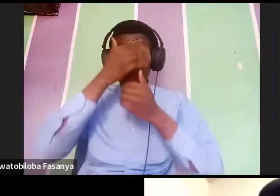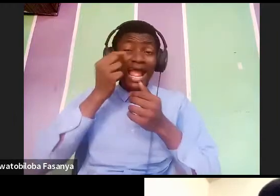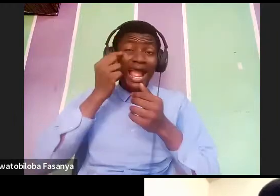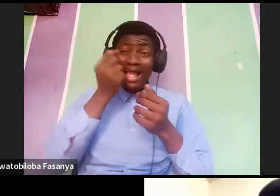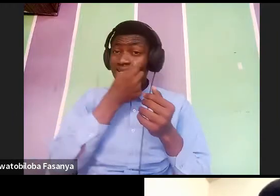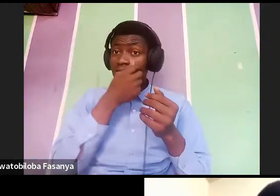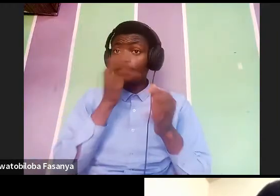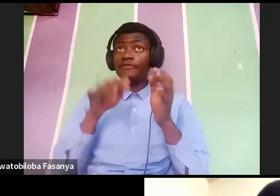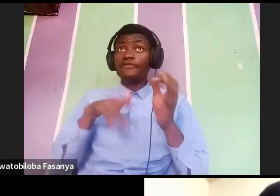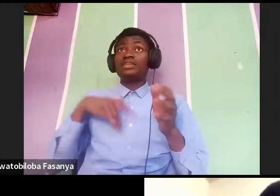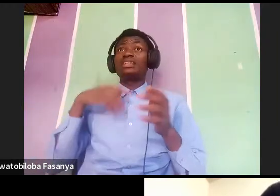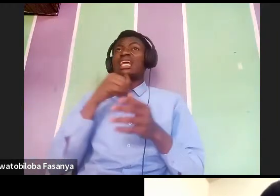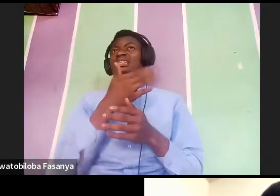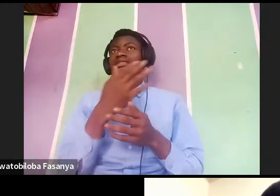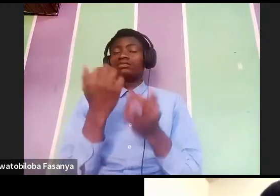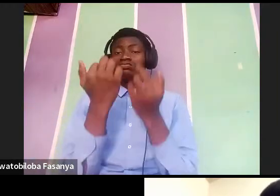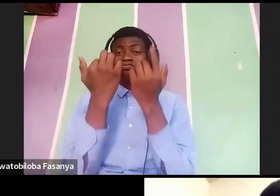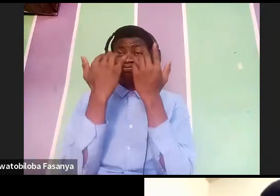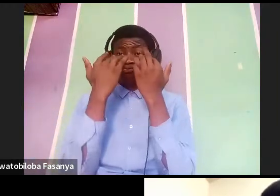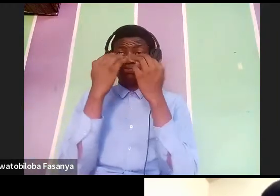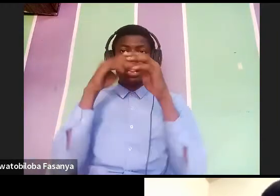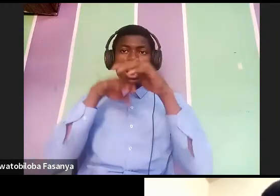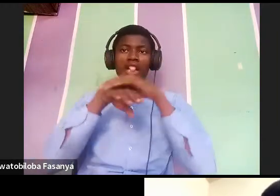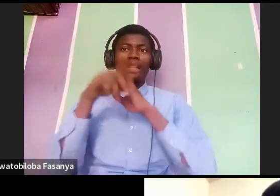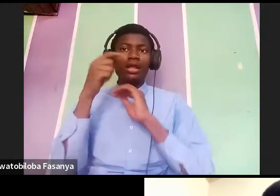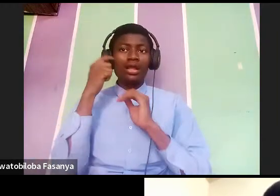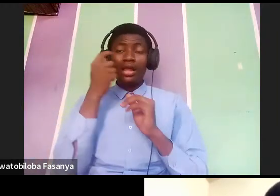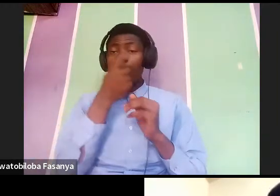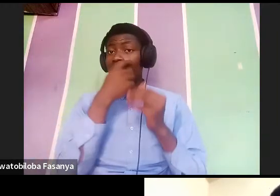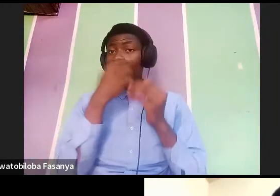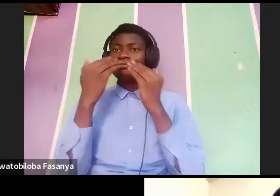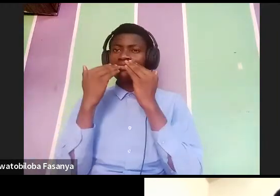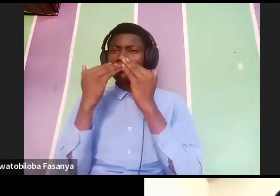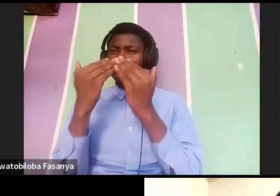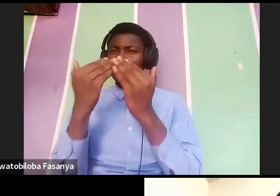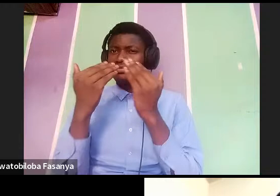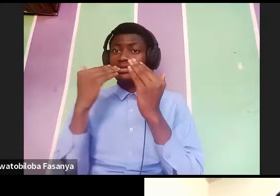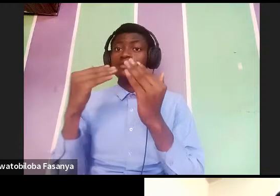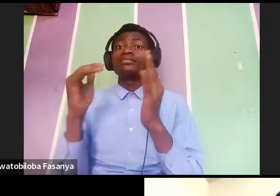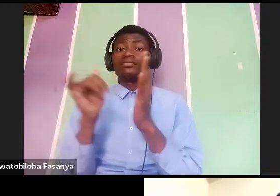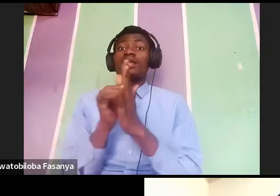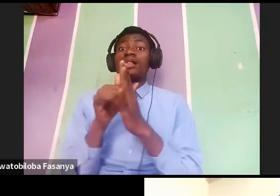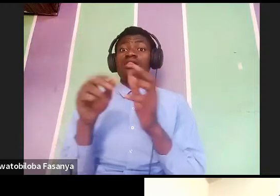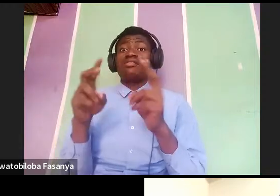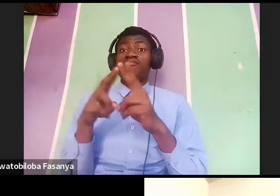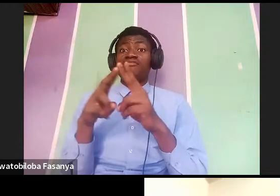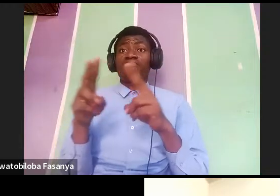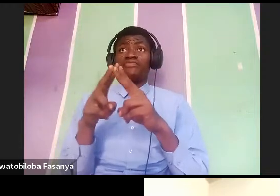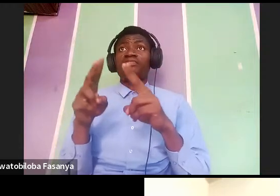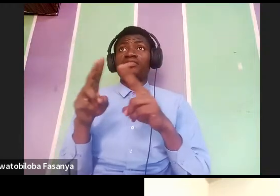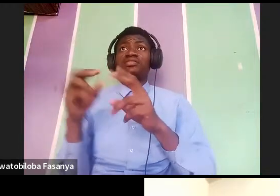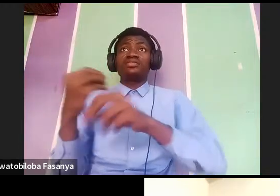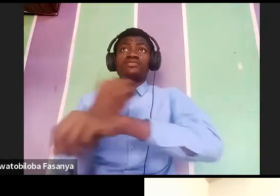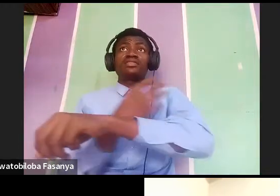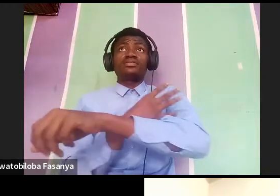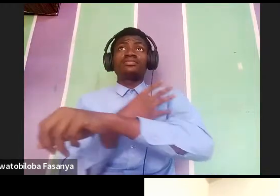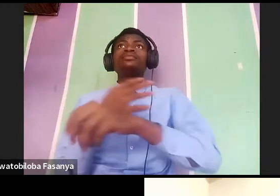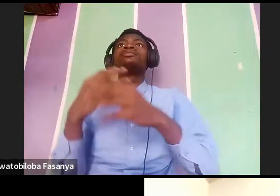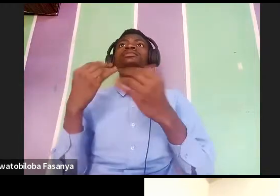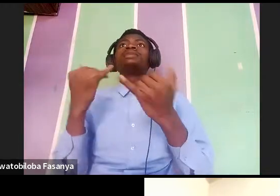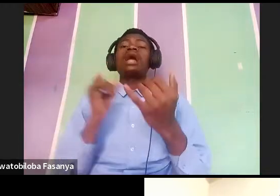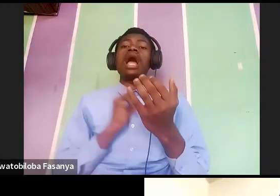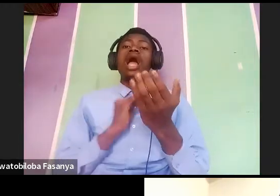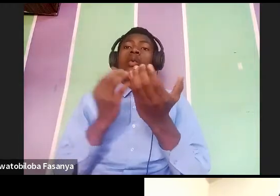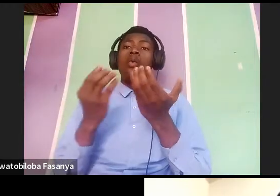All right, thank you. That's quite insightful. Okay, so I just want to clarify. So, of course, the natural response when